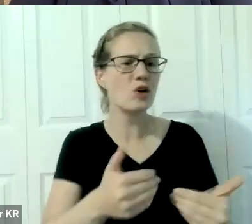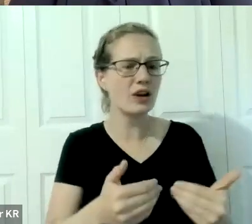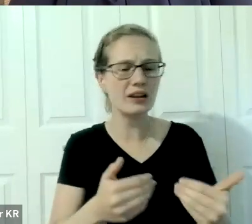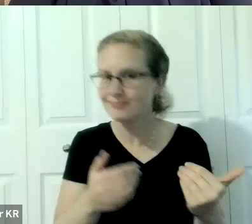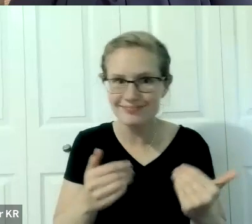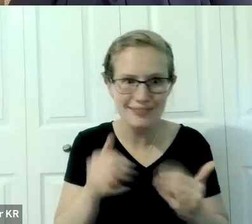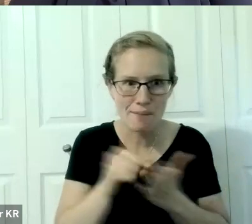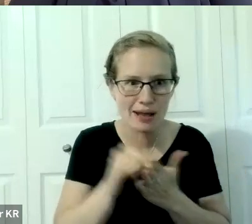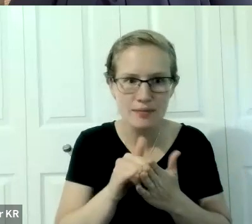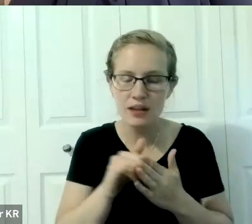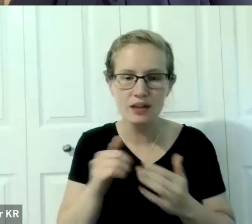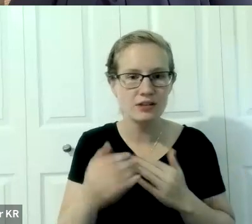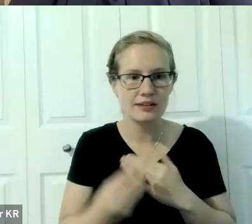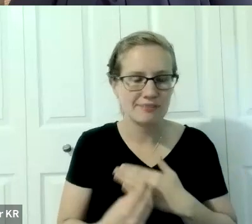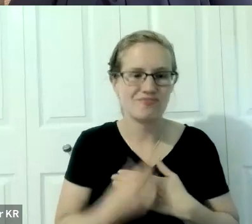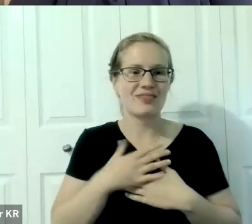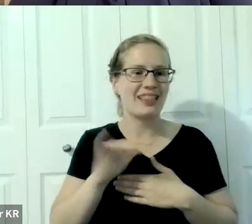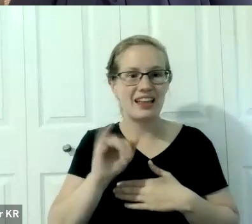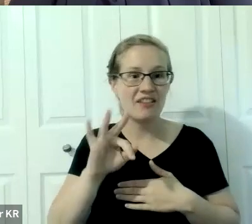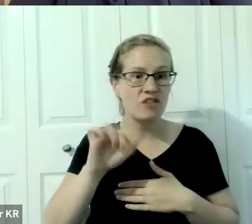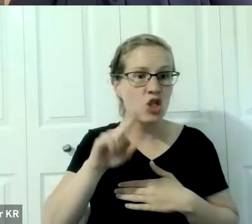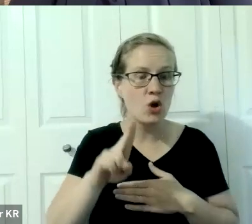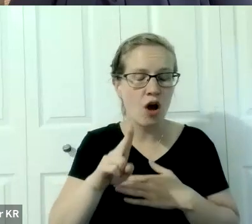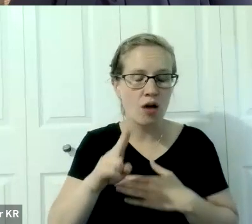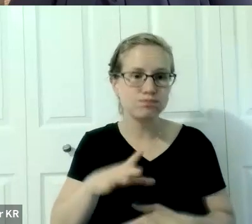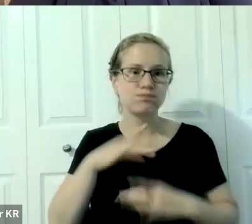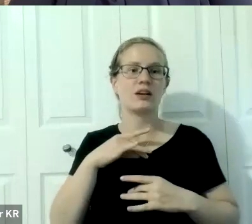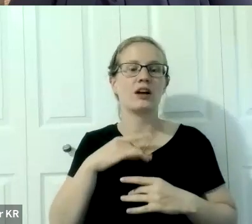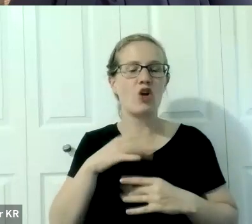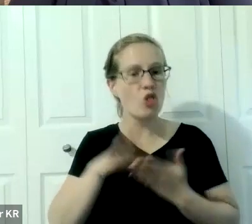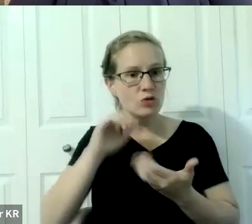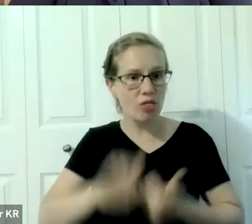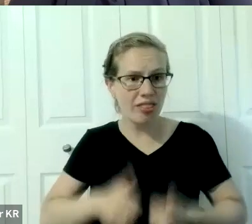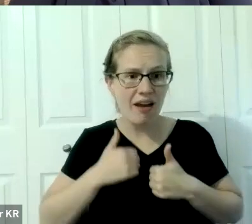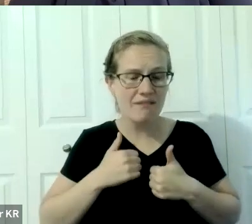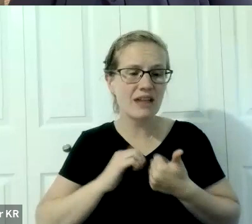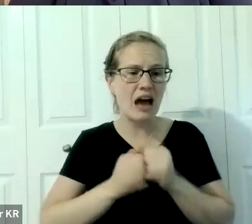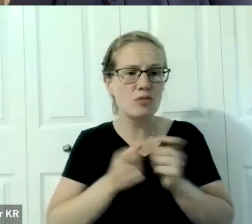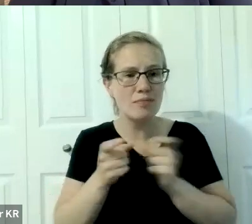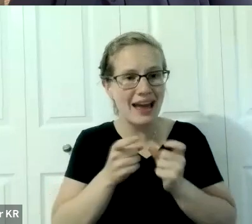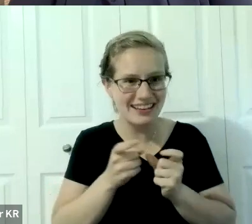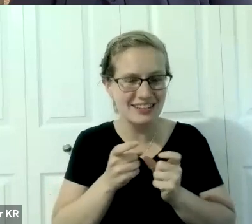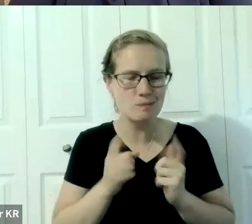in like a flu, just like a regular flu. And you learn to live with it. You learn how to manage it, like you said,